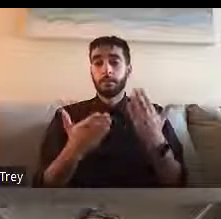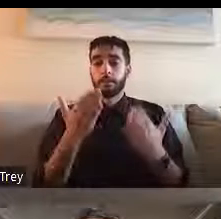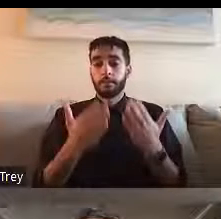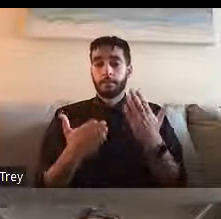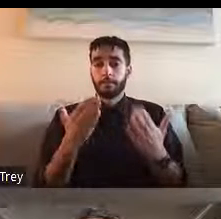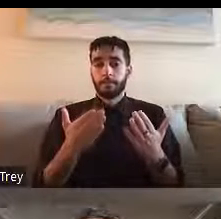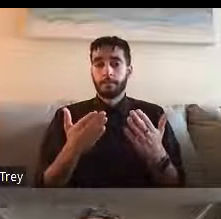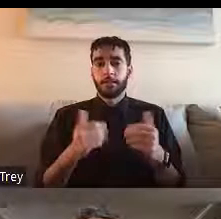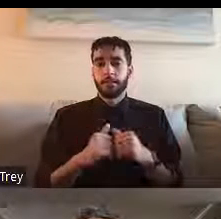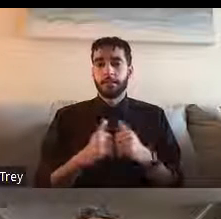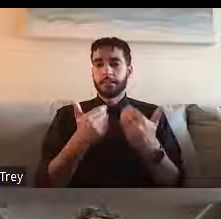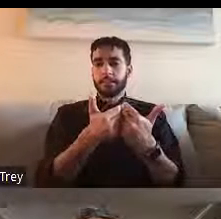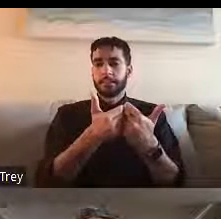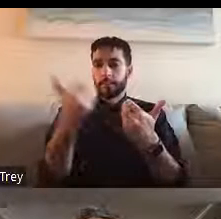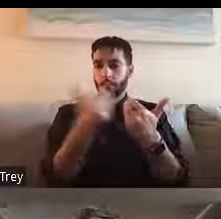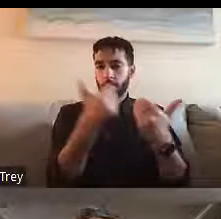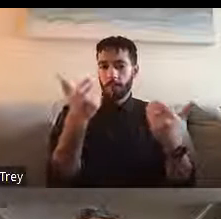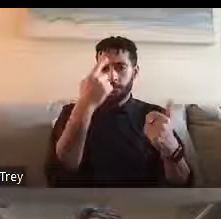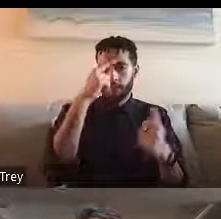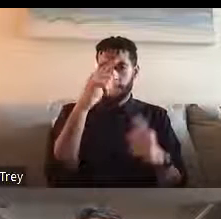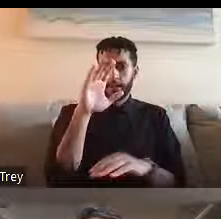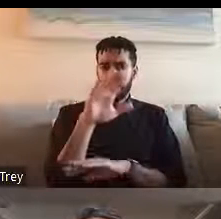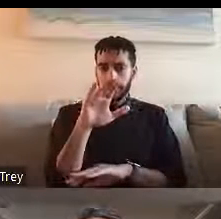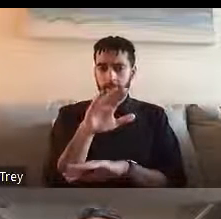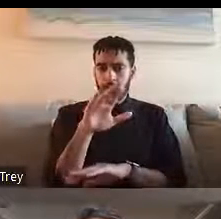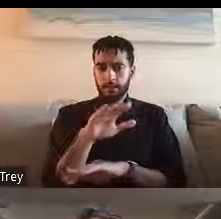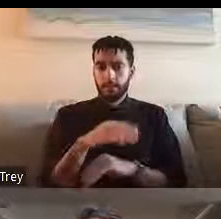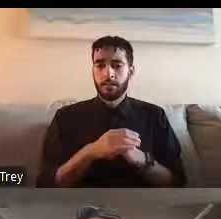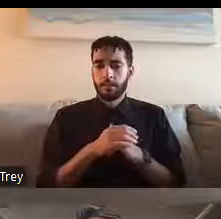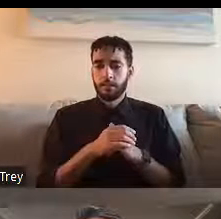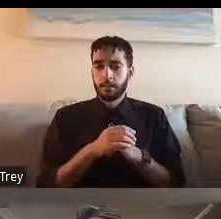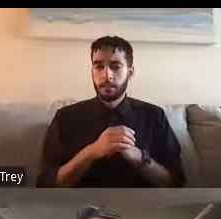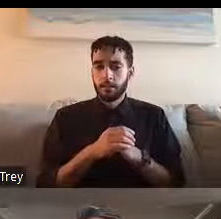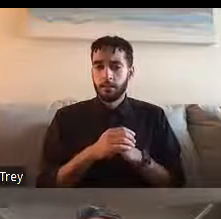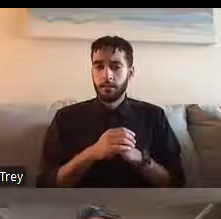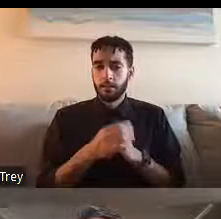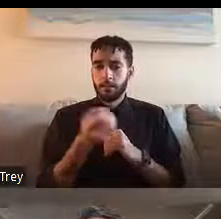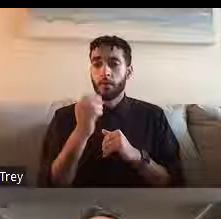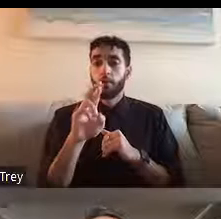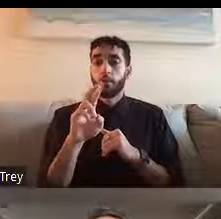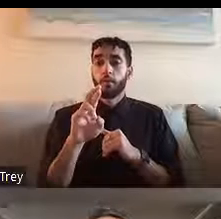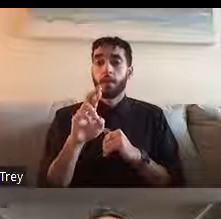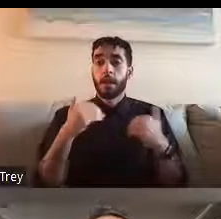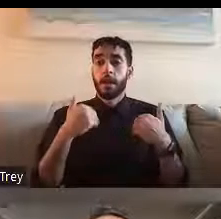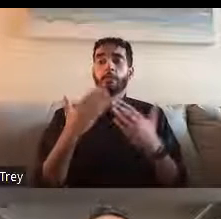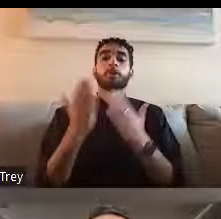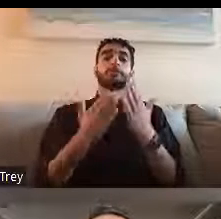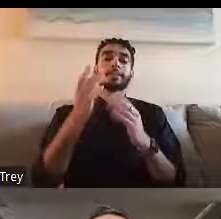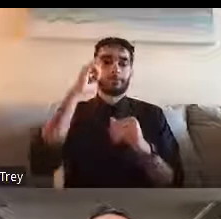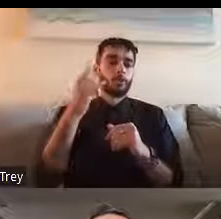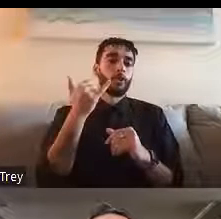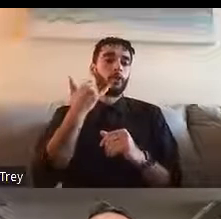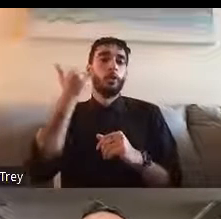nights and services for crisis to call somebody when we have questions after